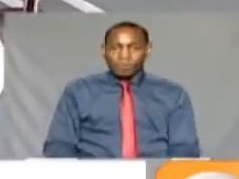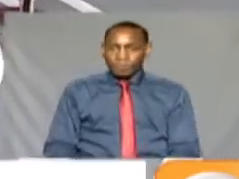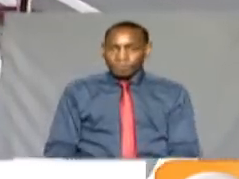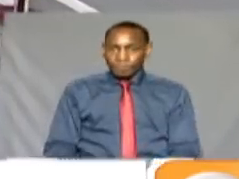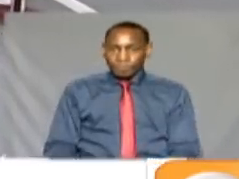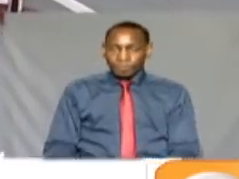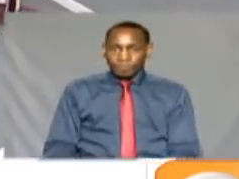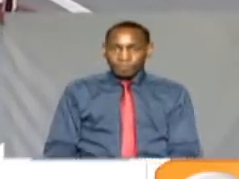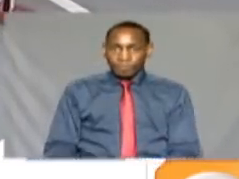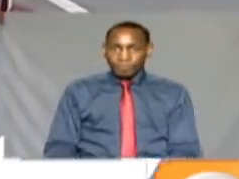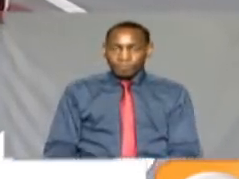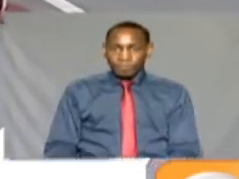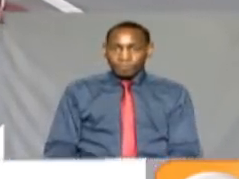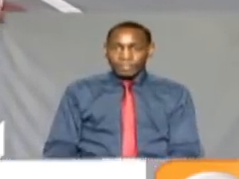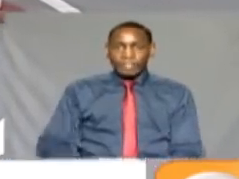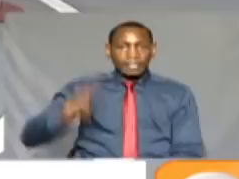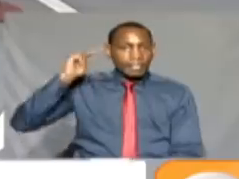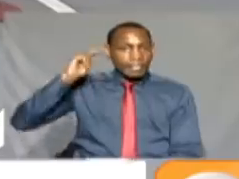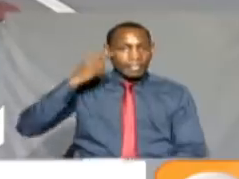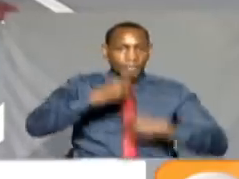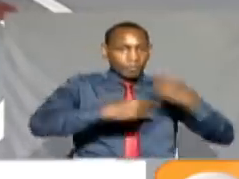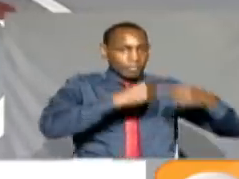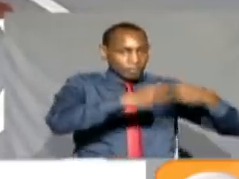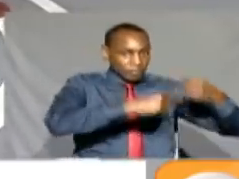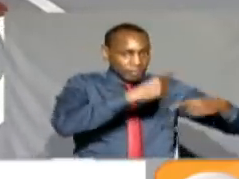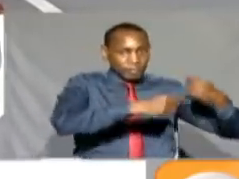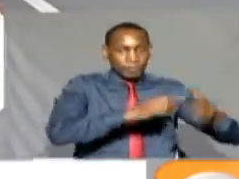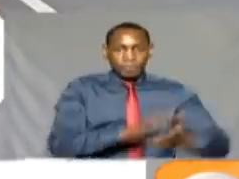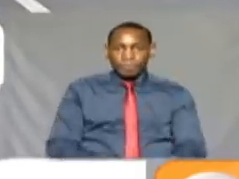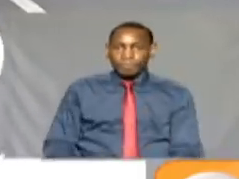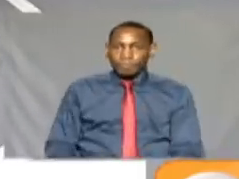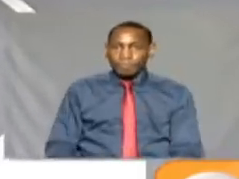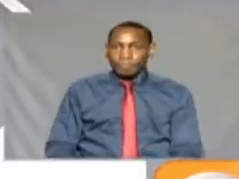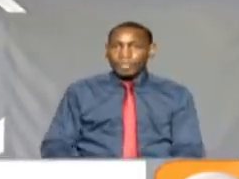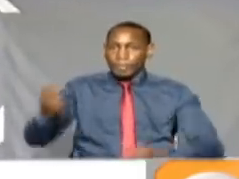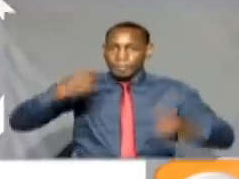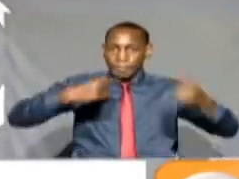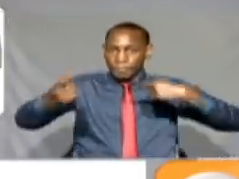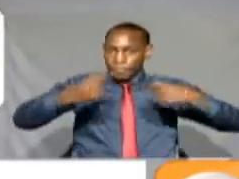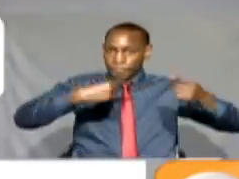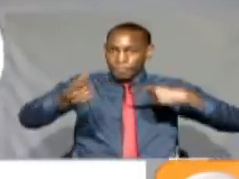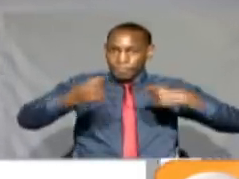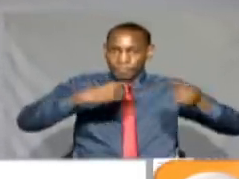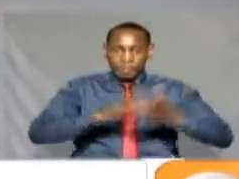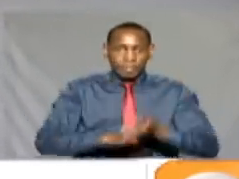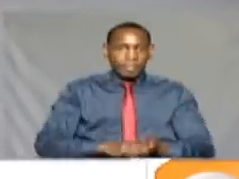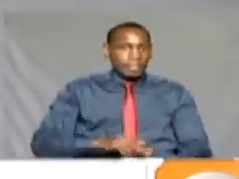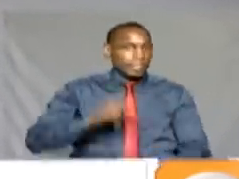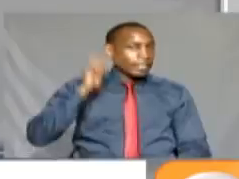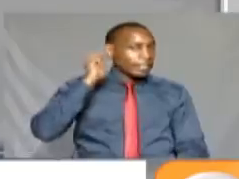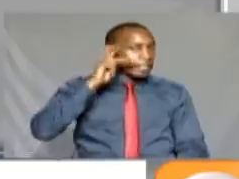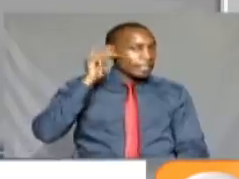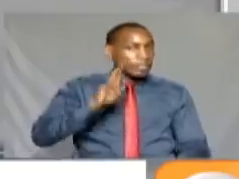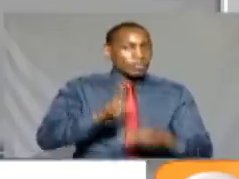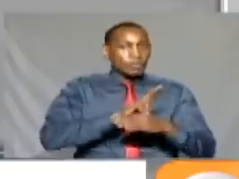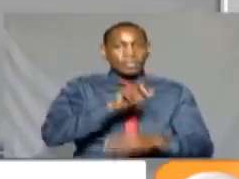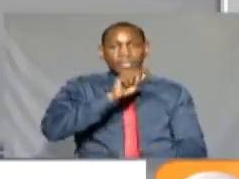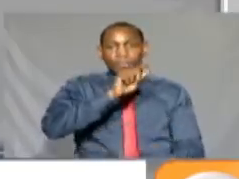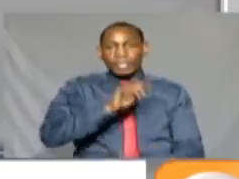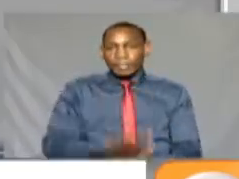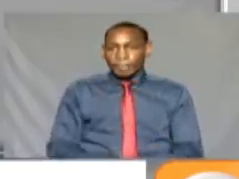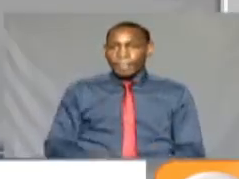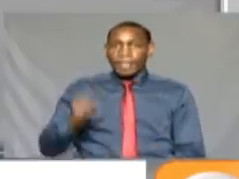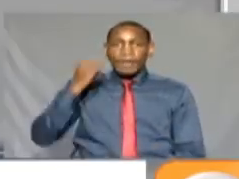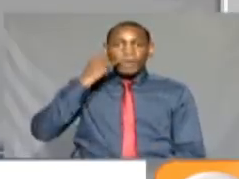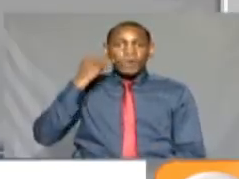International language. Yes. Oh yeah. Okay. Yeah. Now these are text messages, SMSs. Kisses on Twitter. Harriet from Nakuru